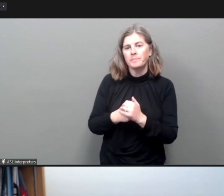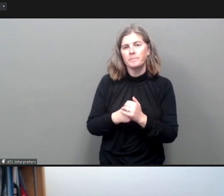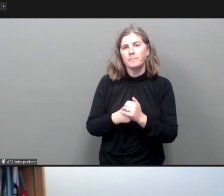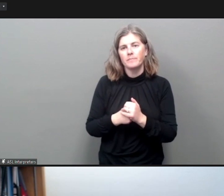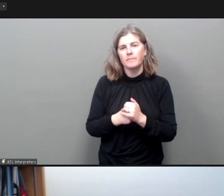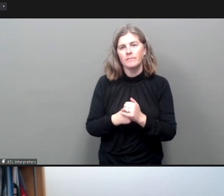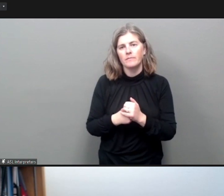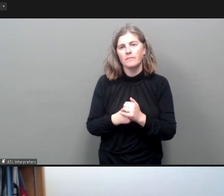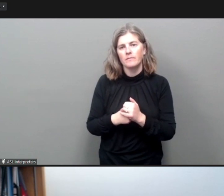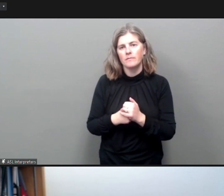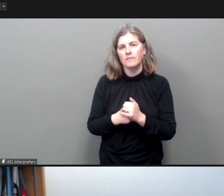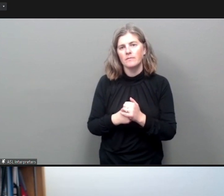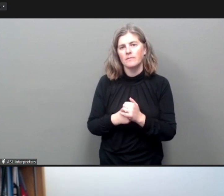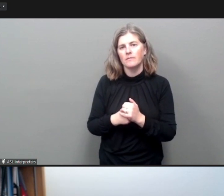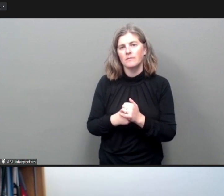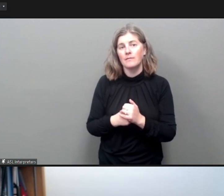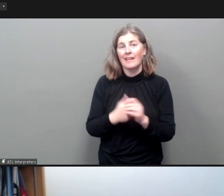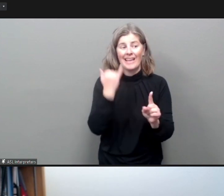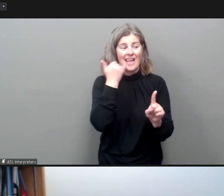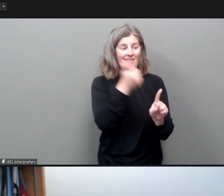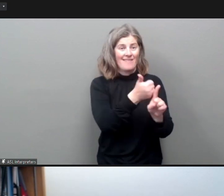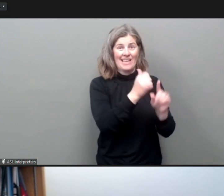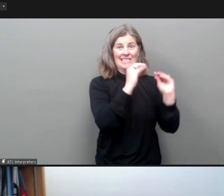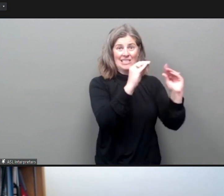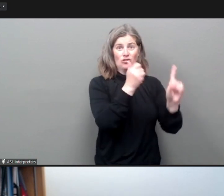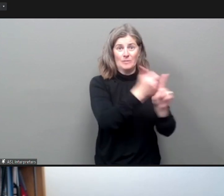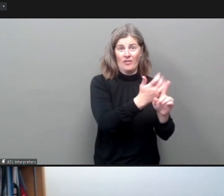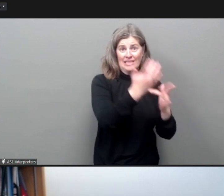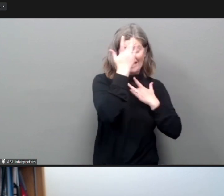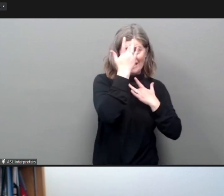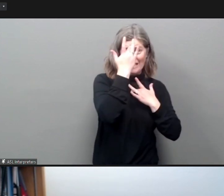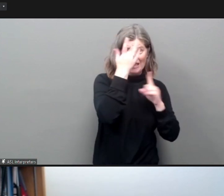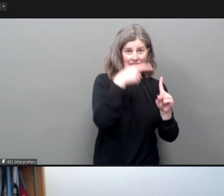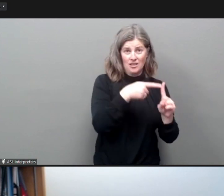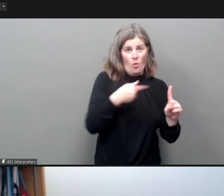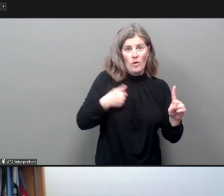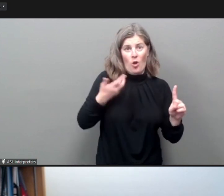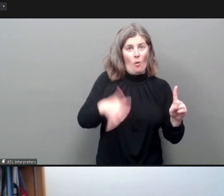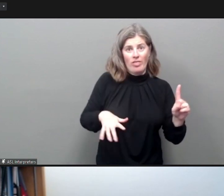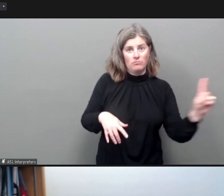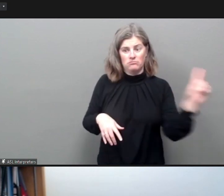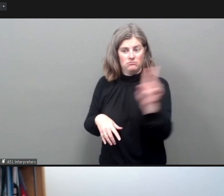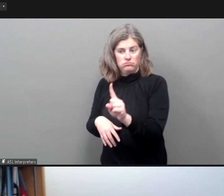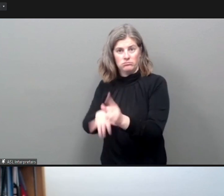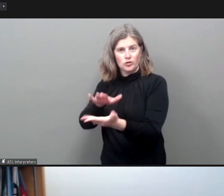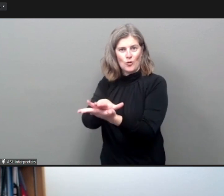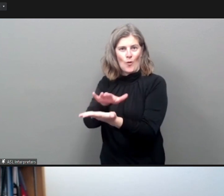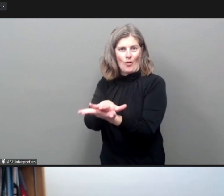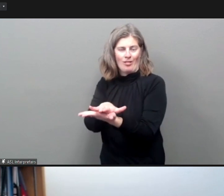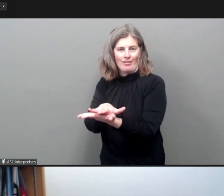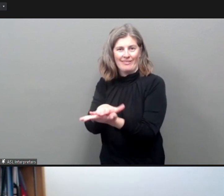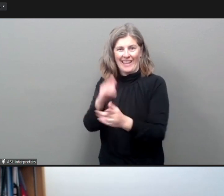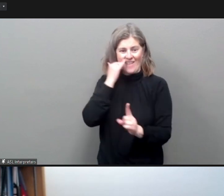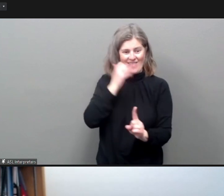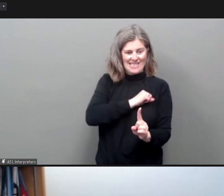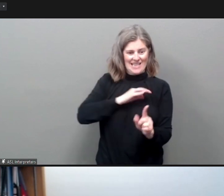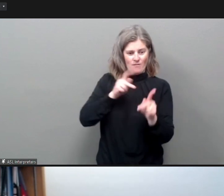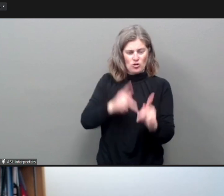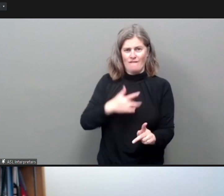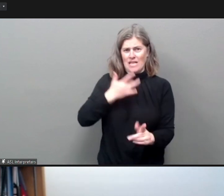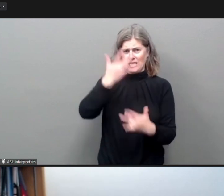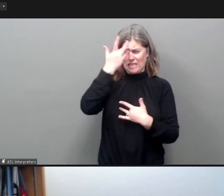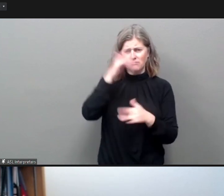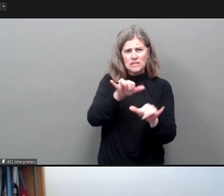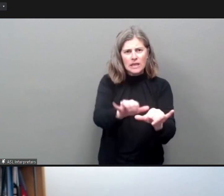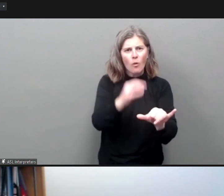that teacher is sick, we don't want them at school. If that staff member is sick, we want them to stay